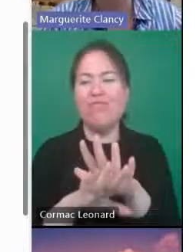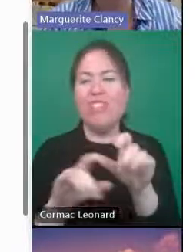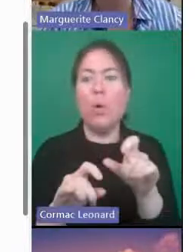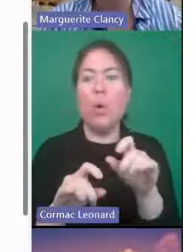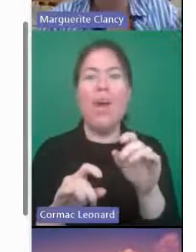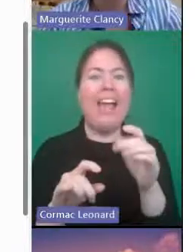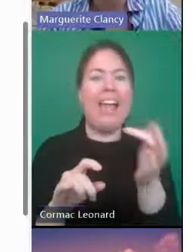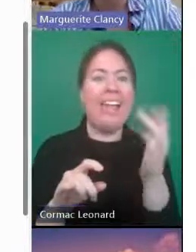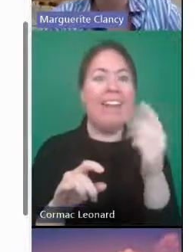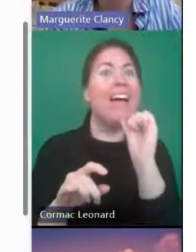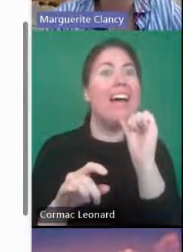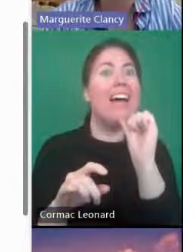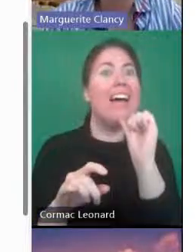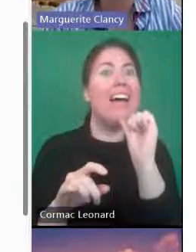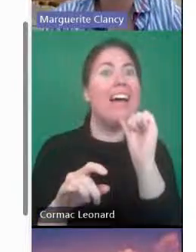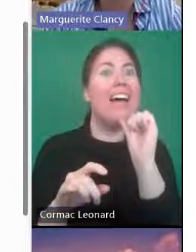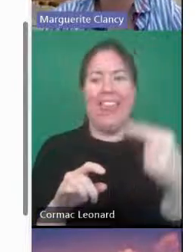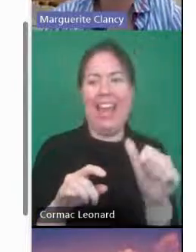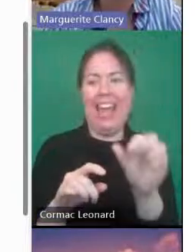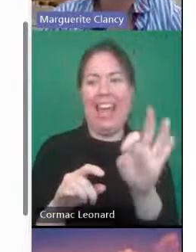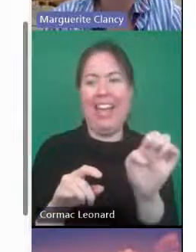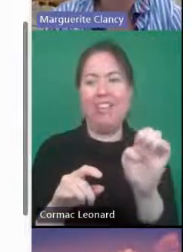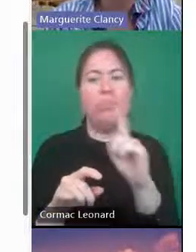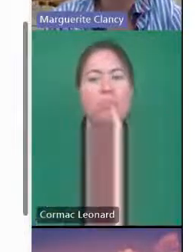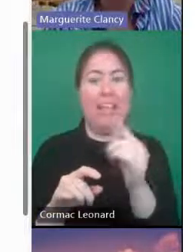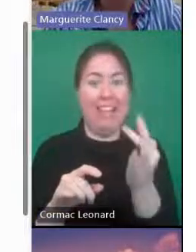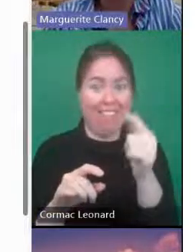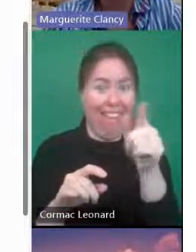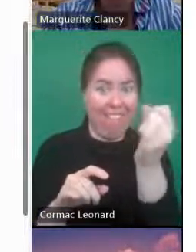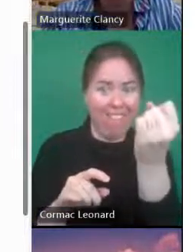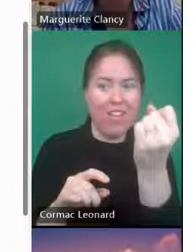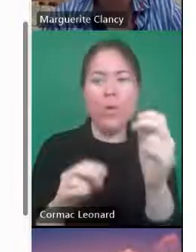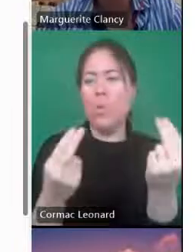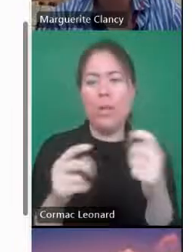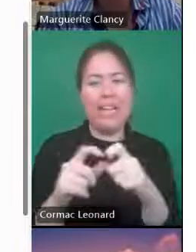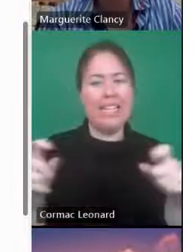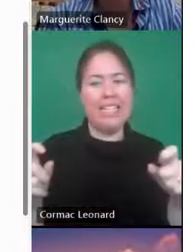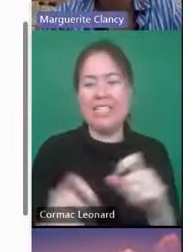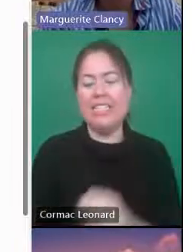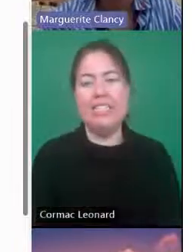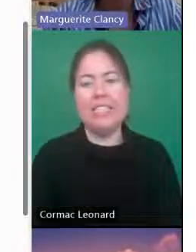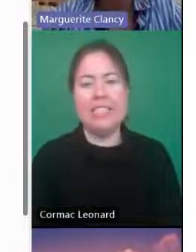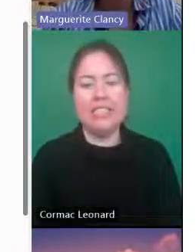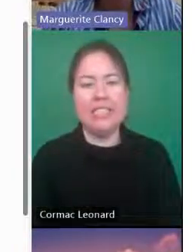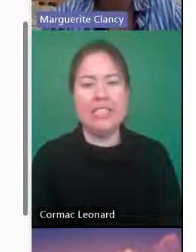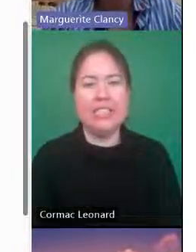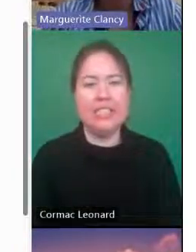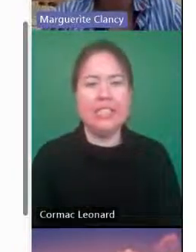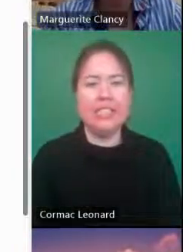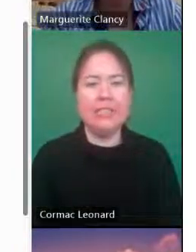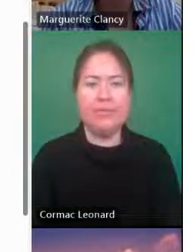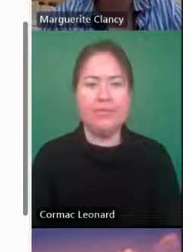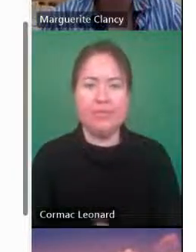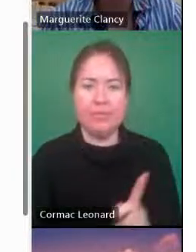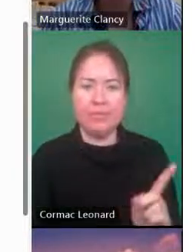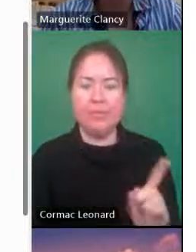other, but I would urge you to complete and provide that date of birth. So gender